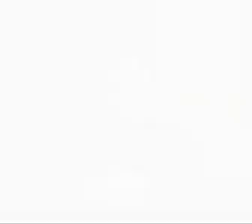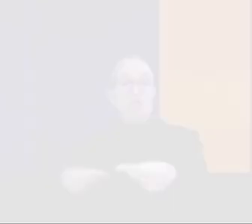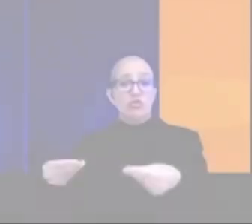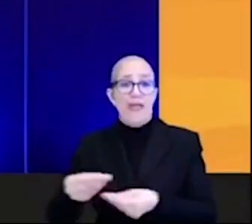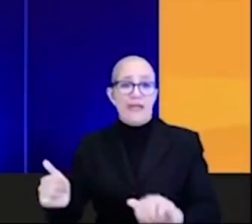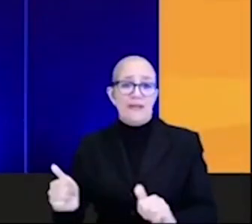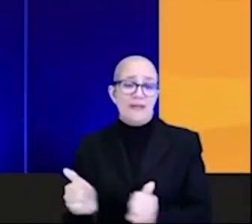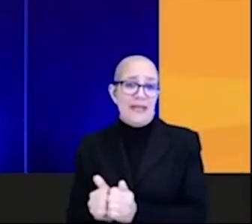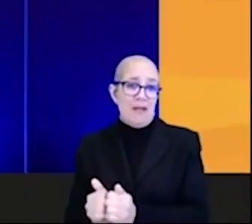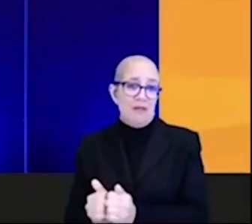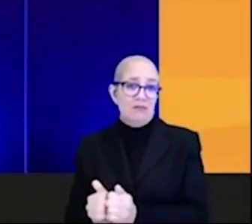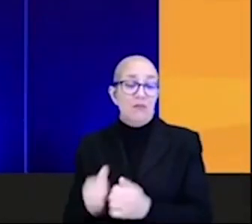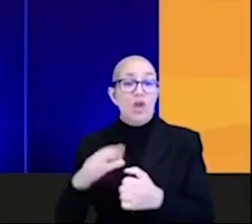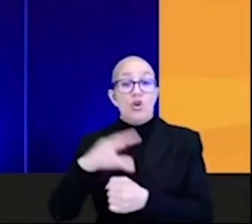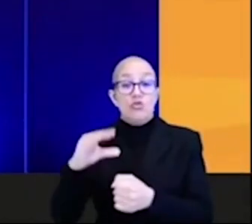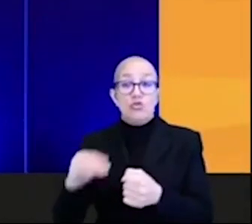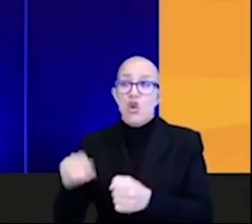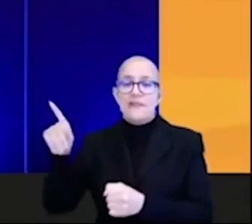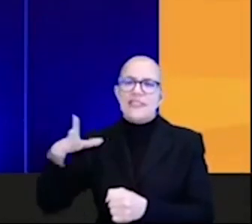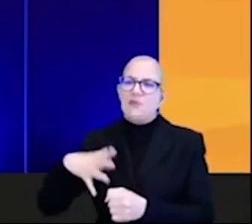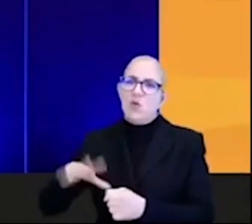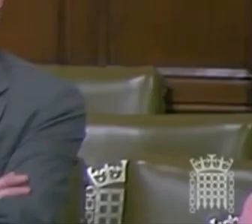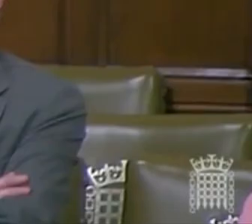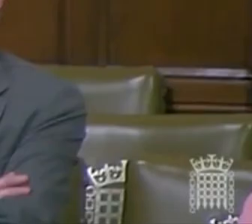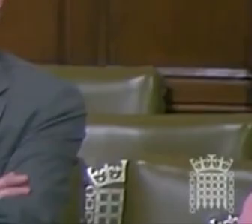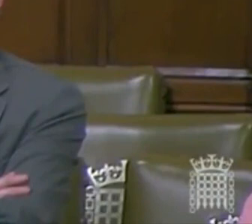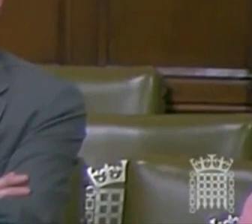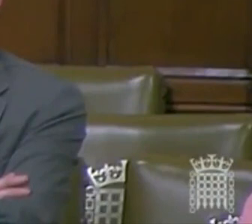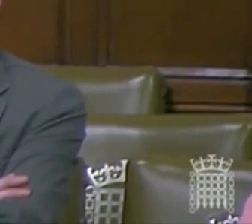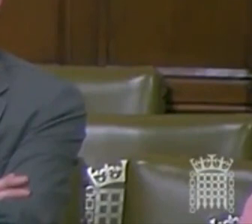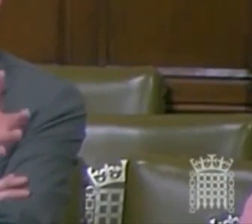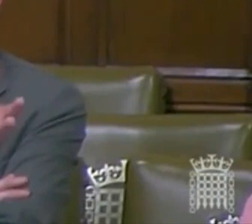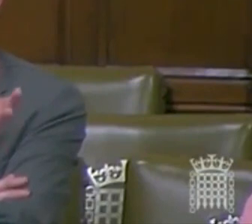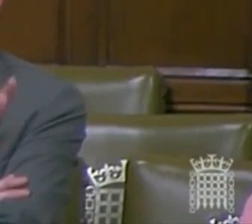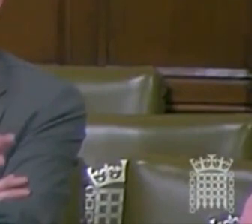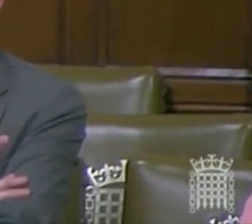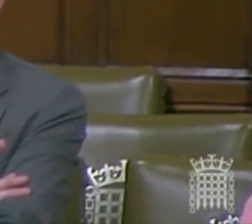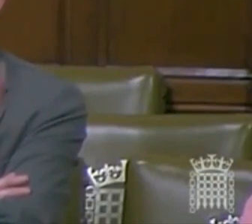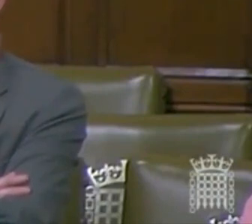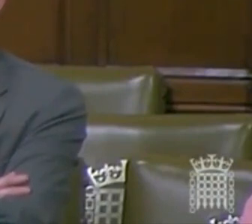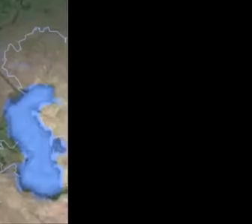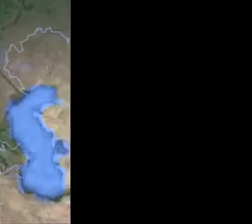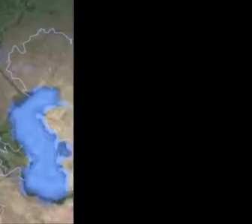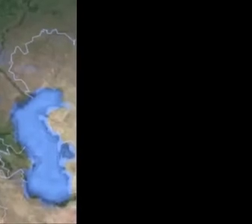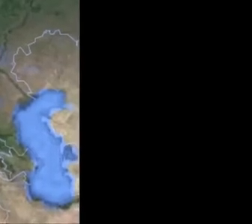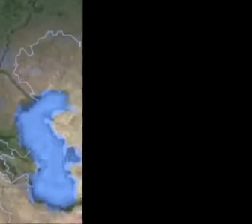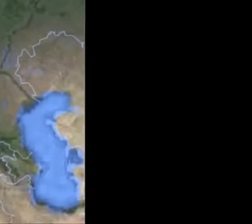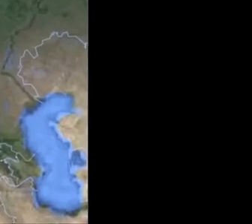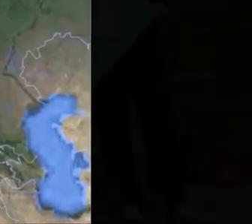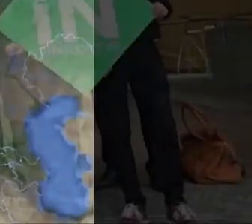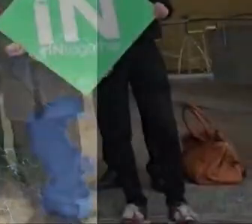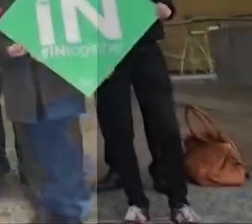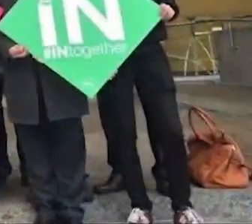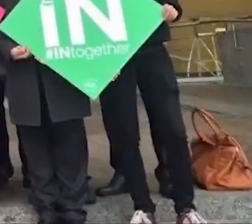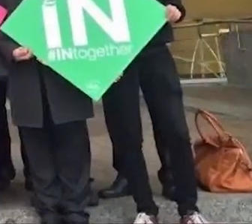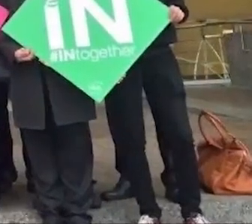national party. However, they are the UK's leading political party in global reach. This is in